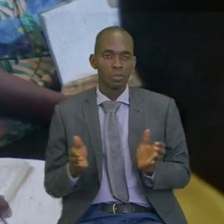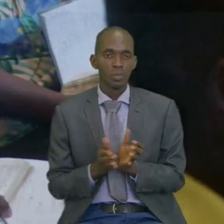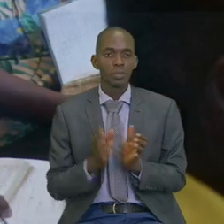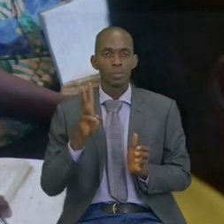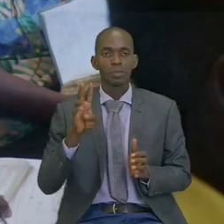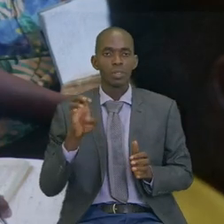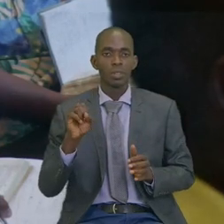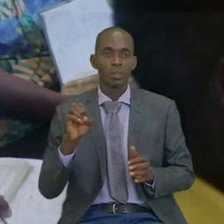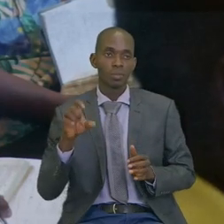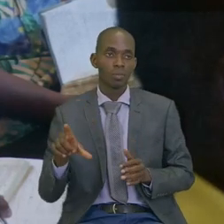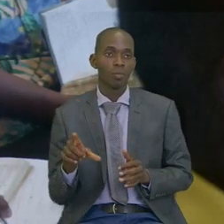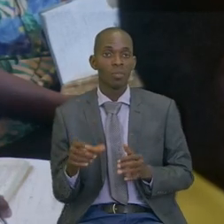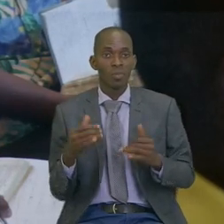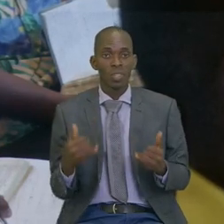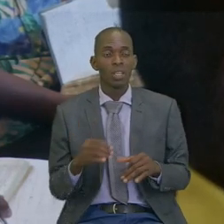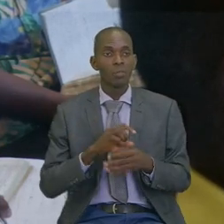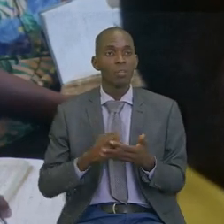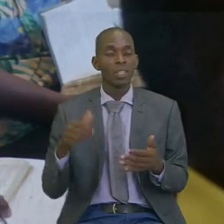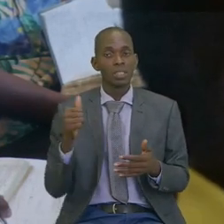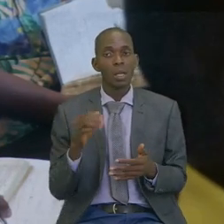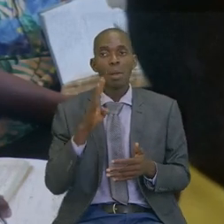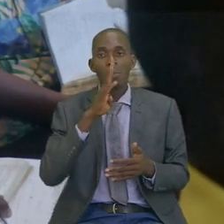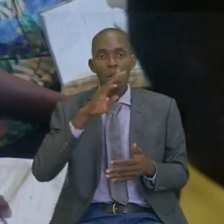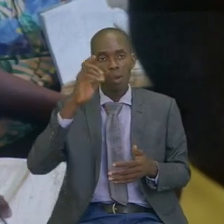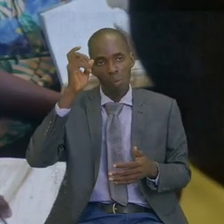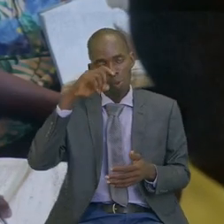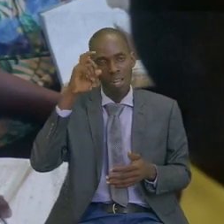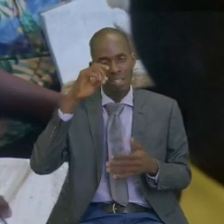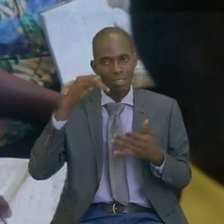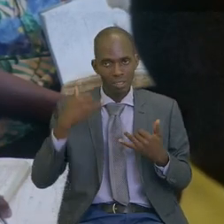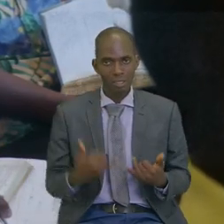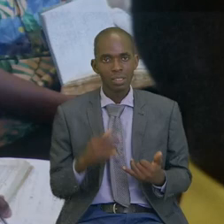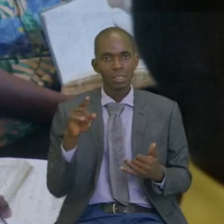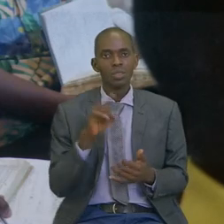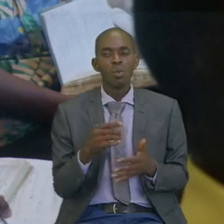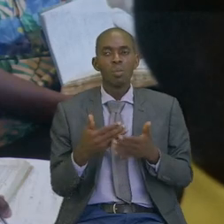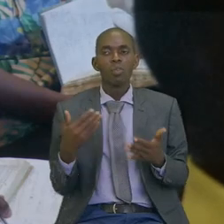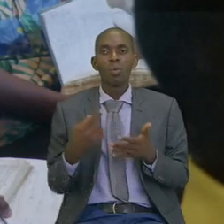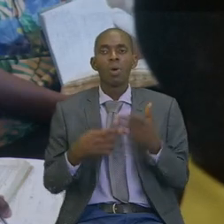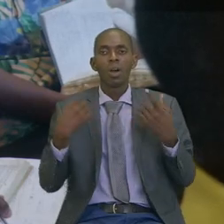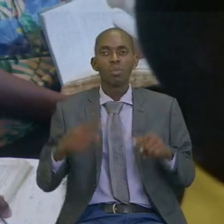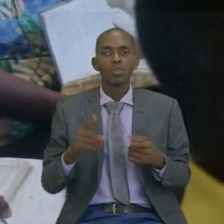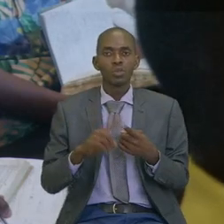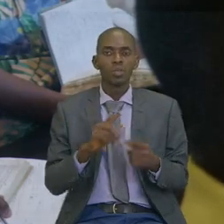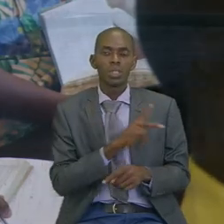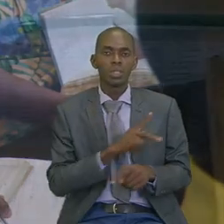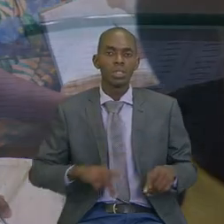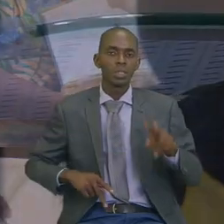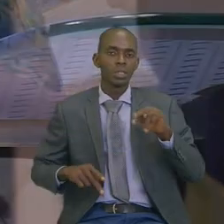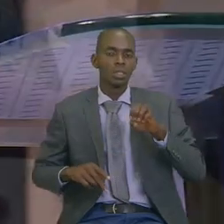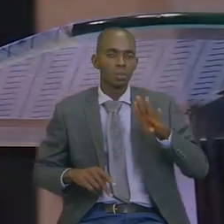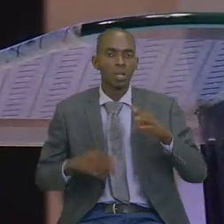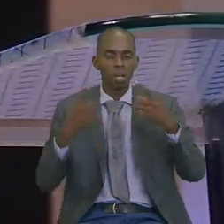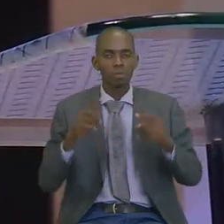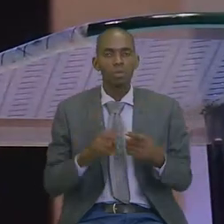to Nebuchadnezzar happens to anyone, be wise now therefore, before the mind is changed and